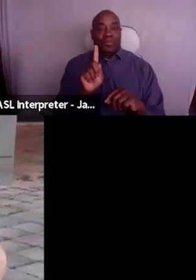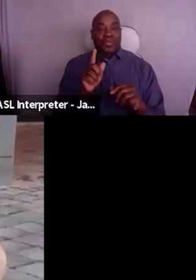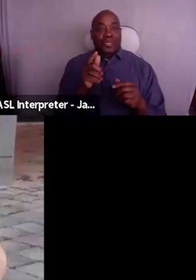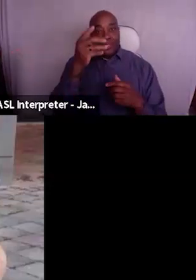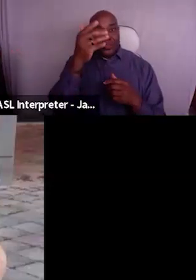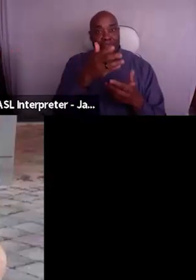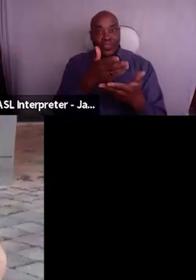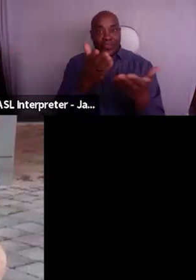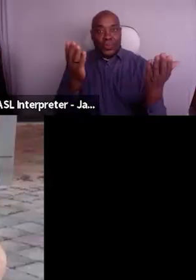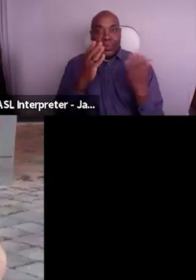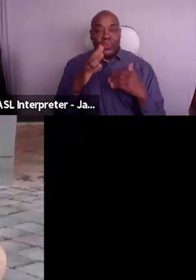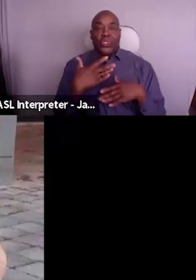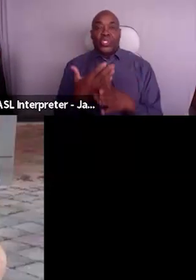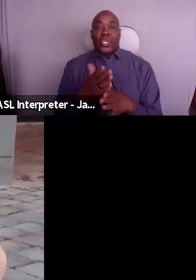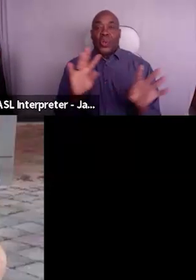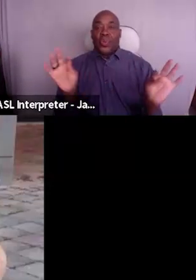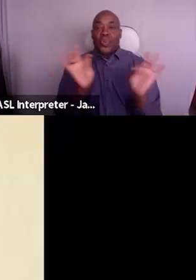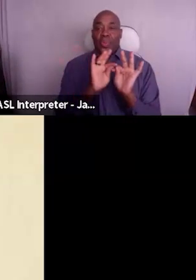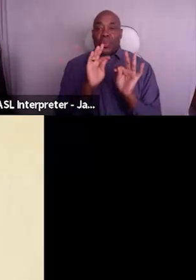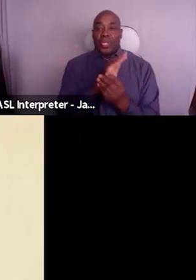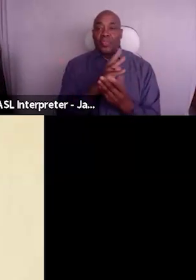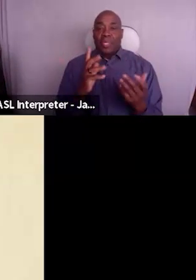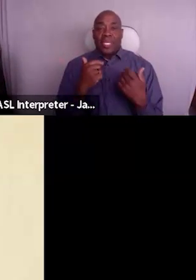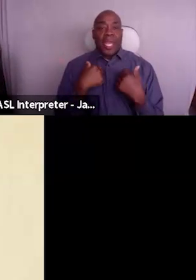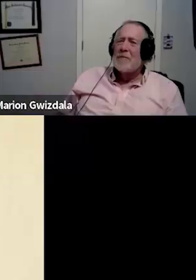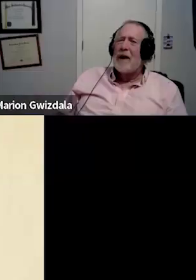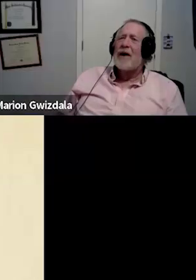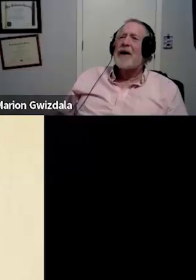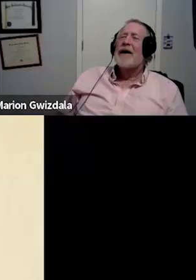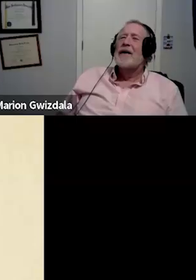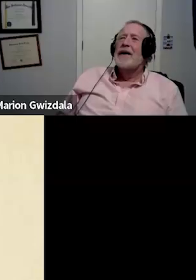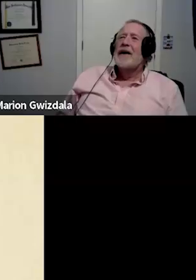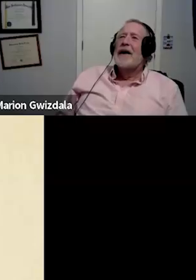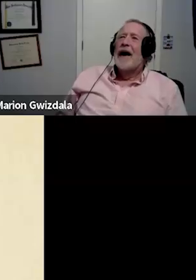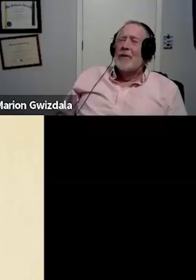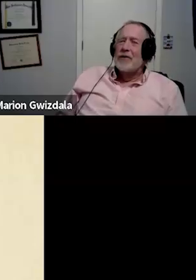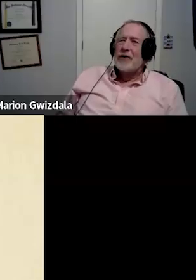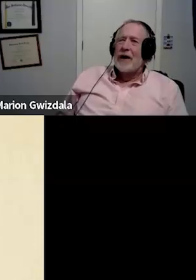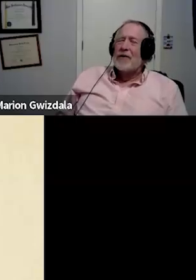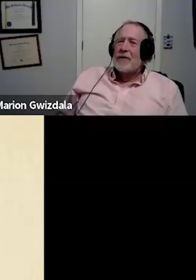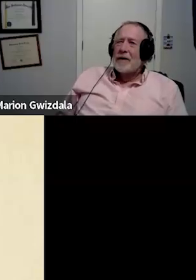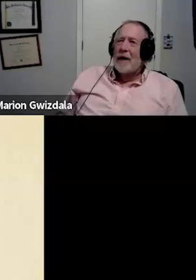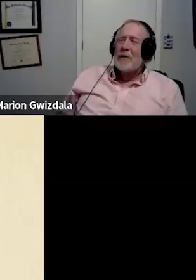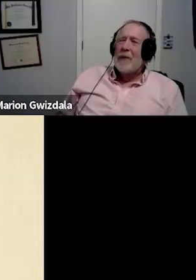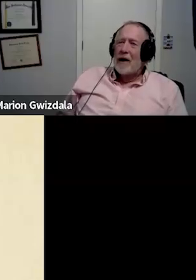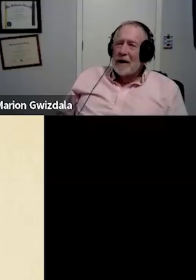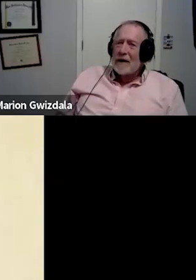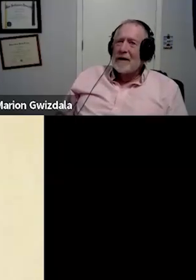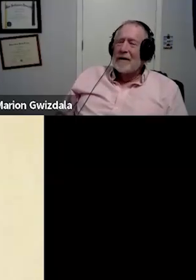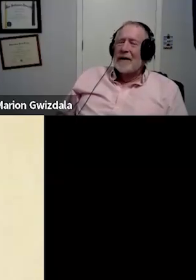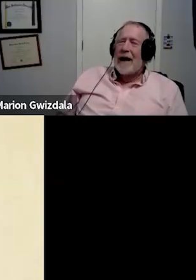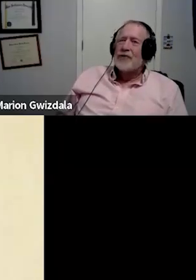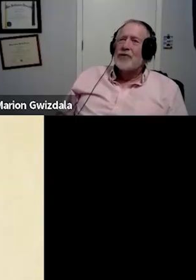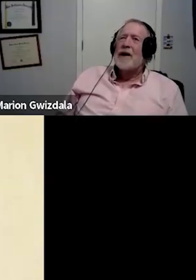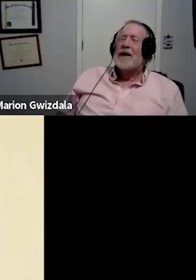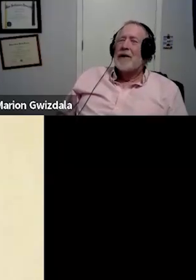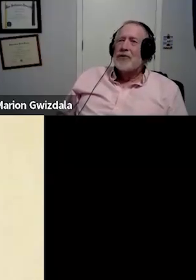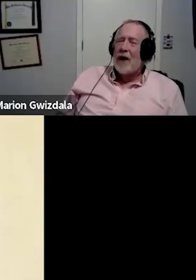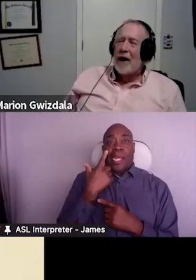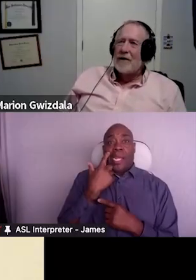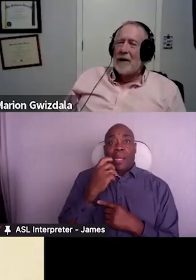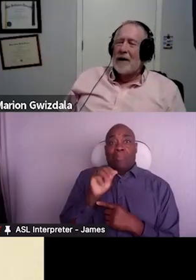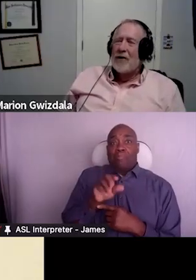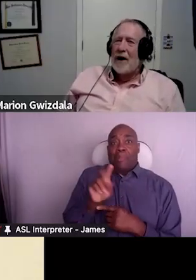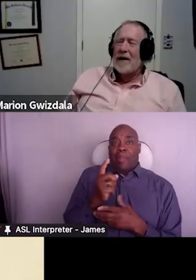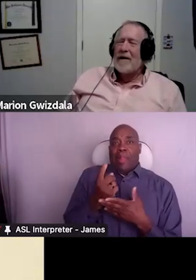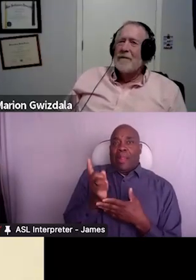some important information. I was telling Mary that I was up in Maryland last week, and I